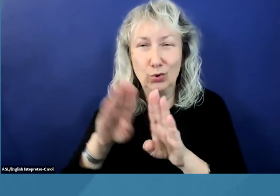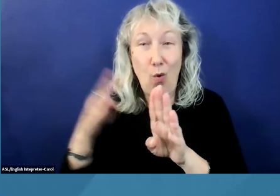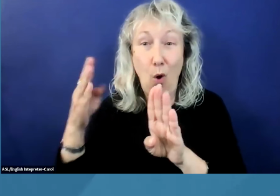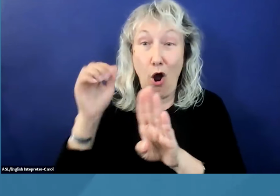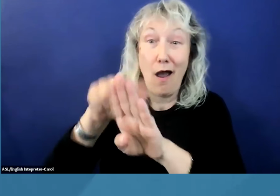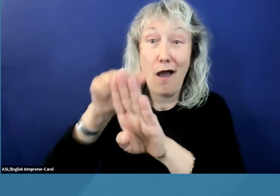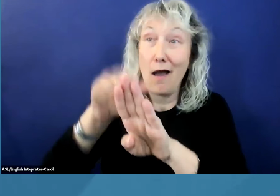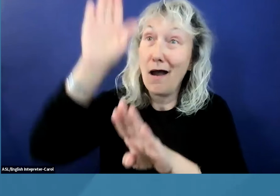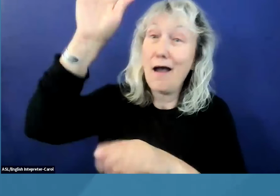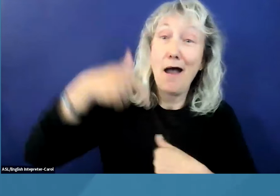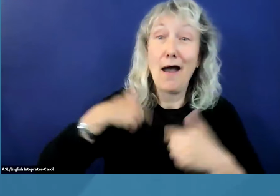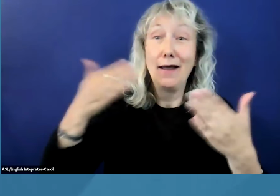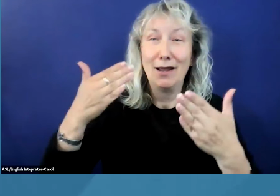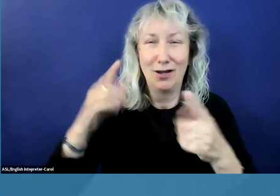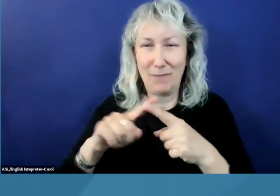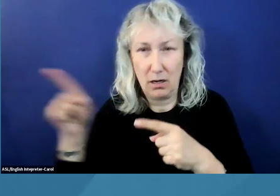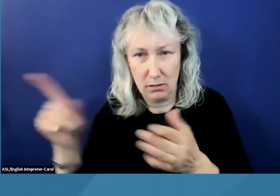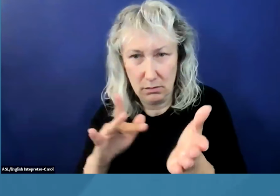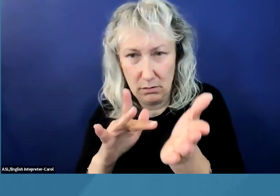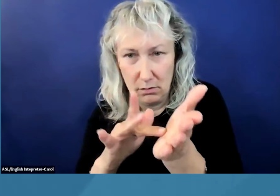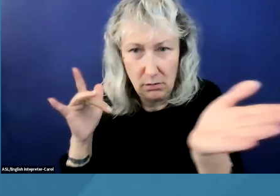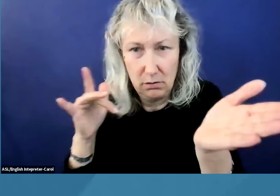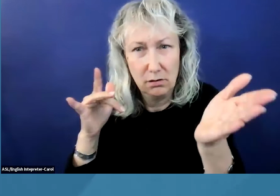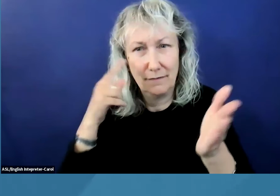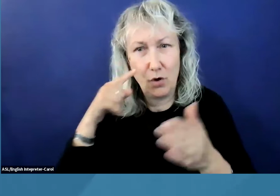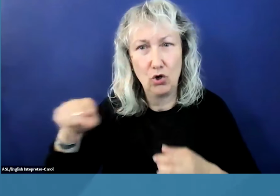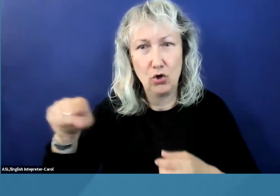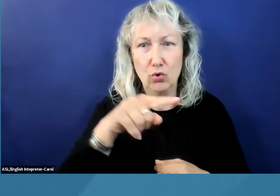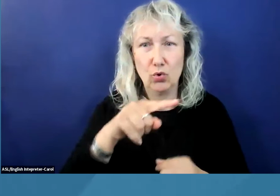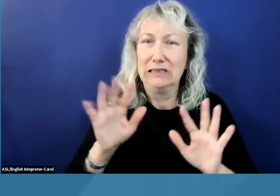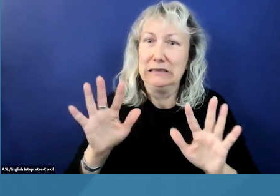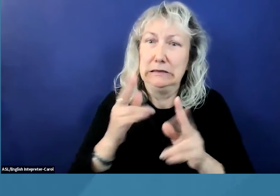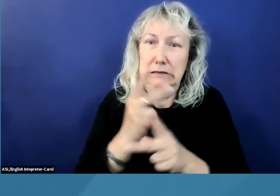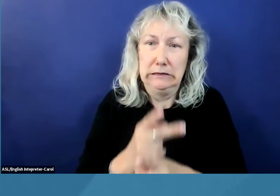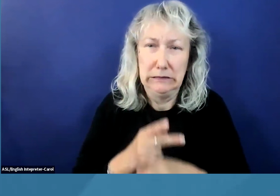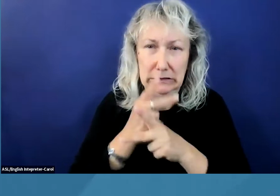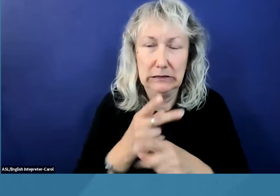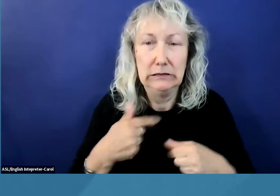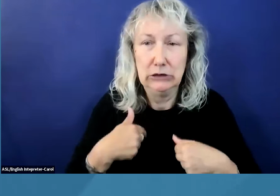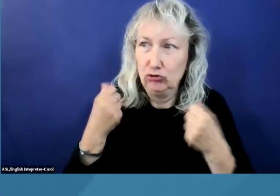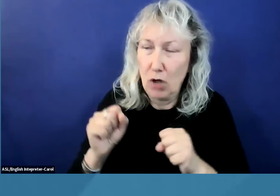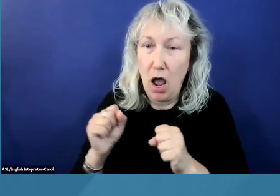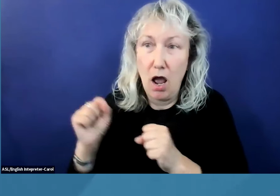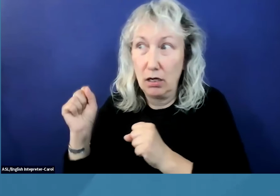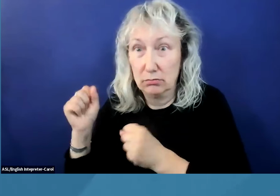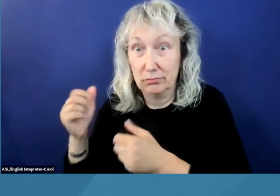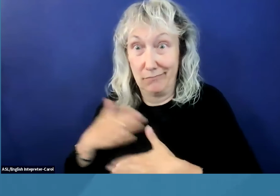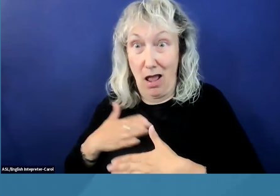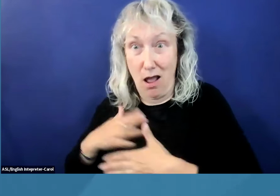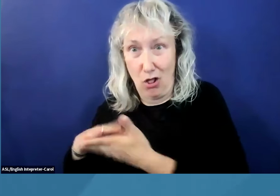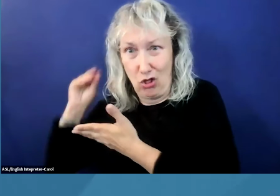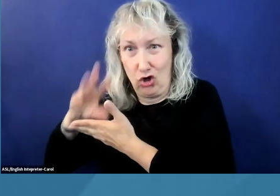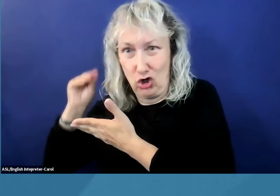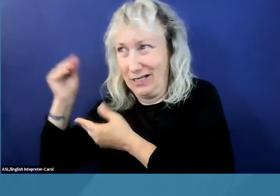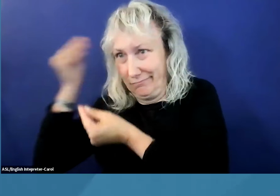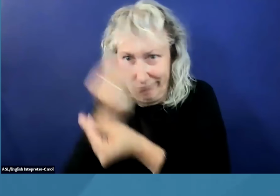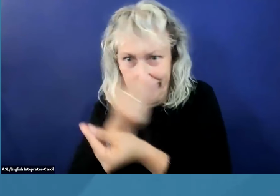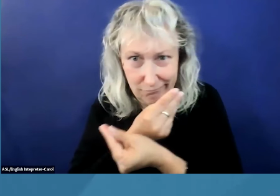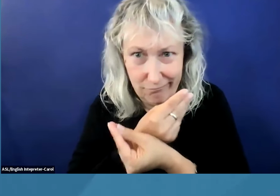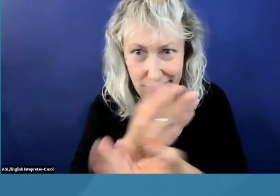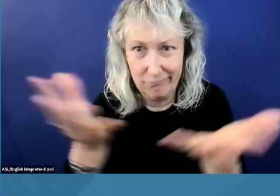advantage of vulnerable disaster victims. And I hope that I can share what I share today can help you to protect